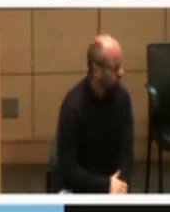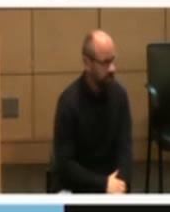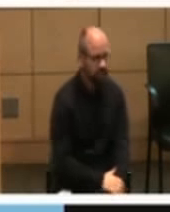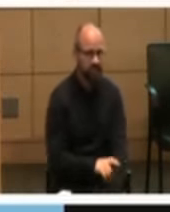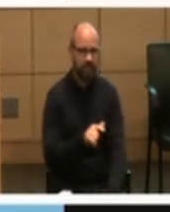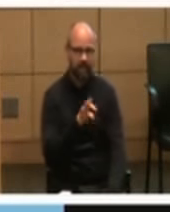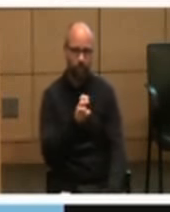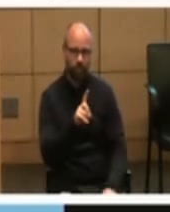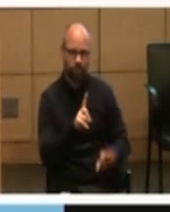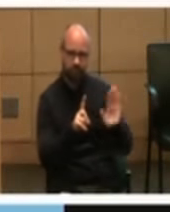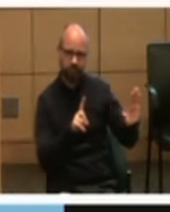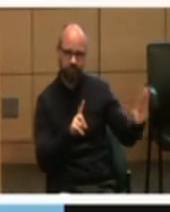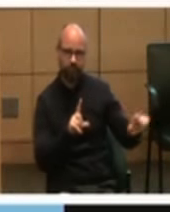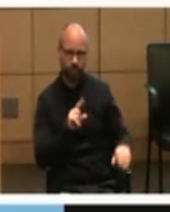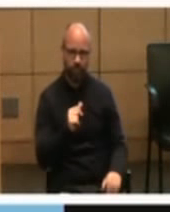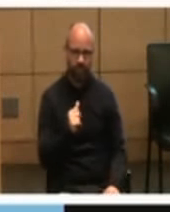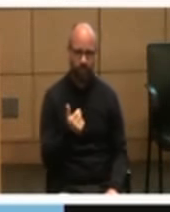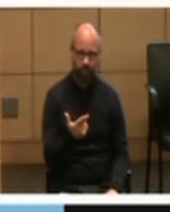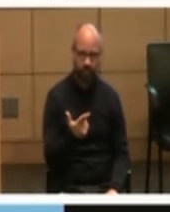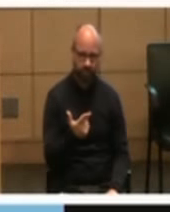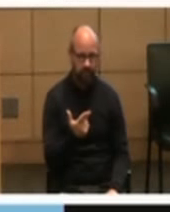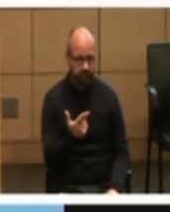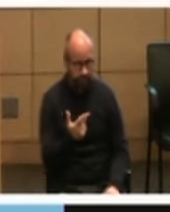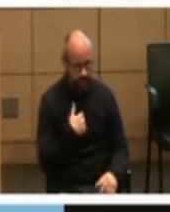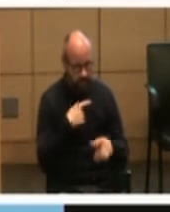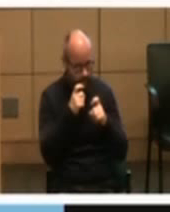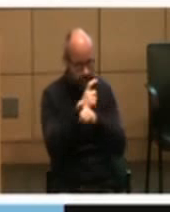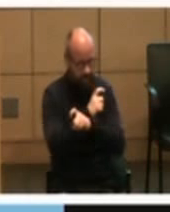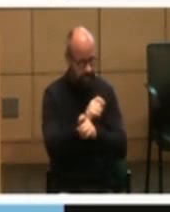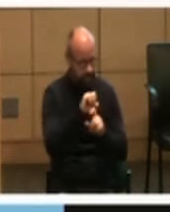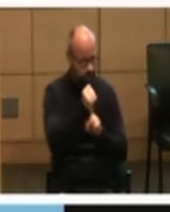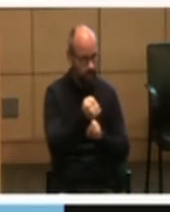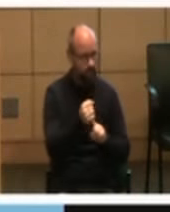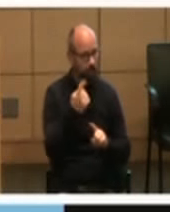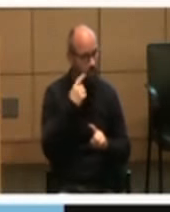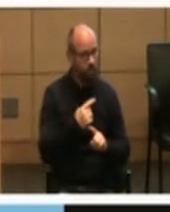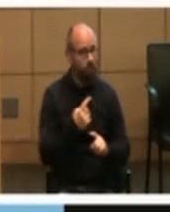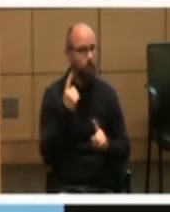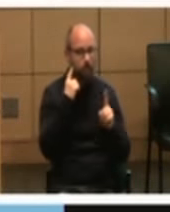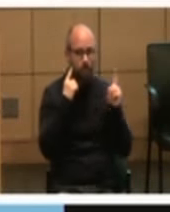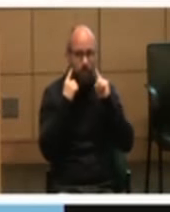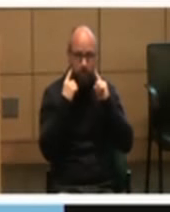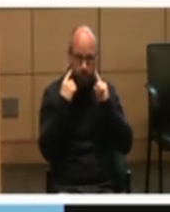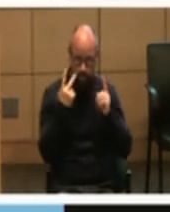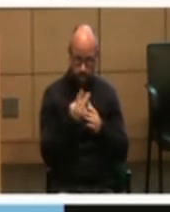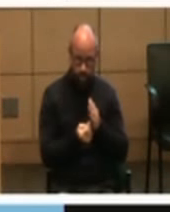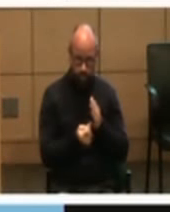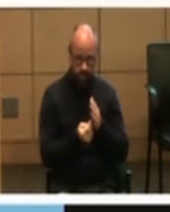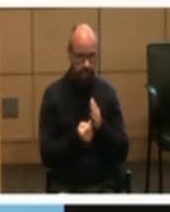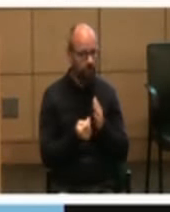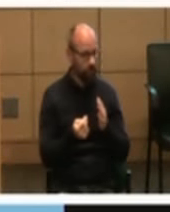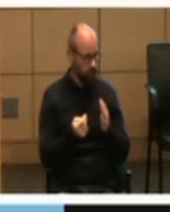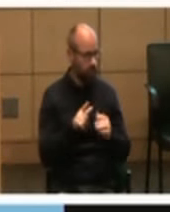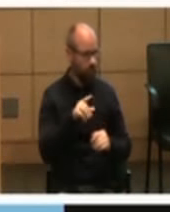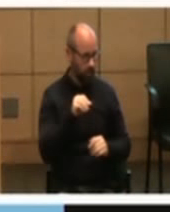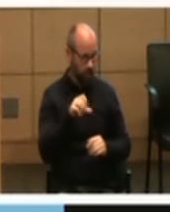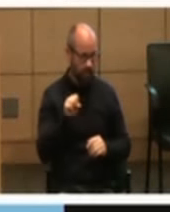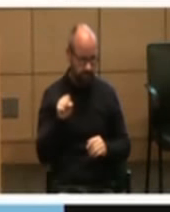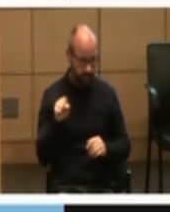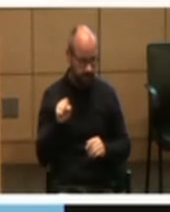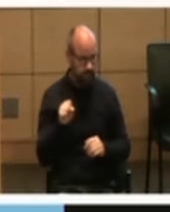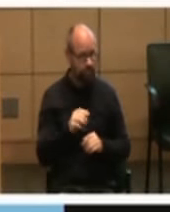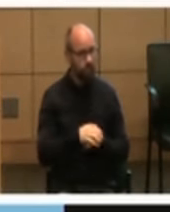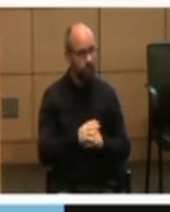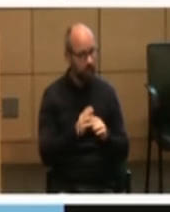at speech recognition and complex speech maskers for children with bilateral sensory neural hearing loss. So there were listeners,